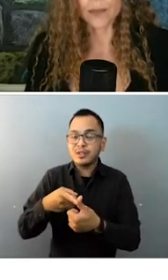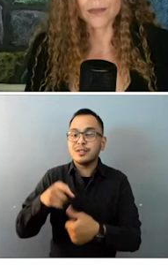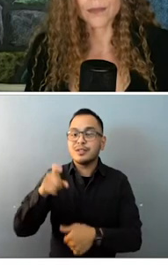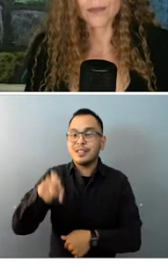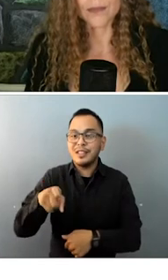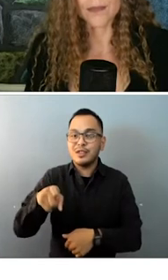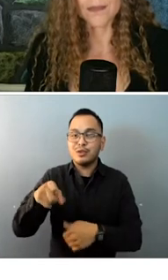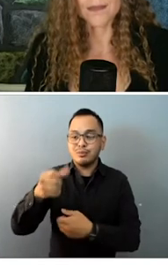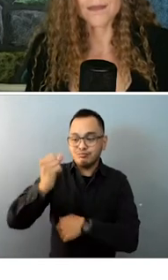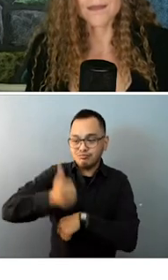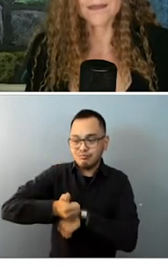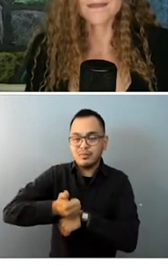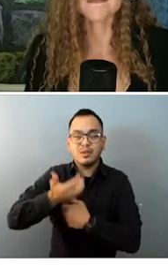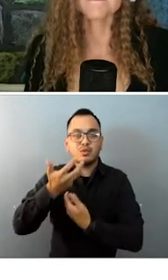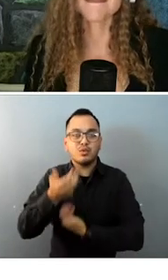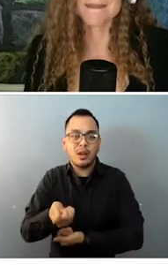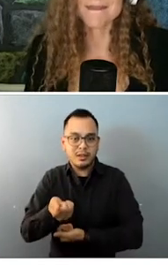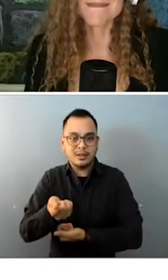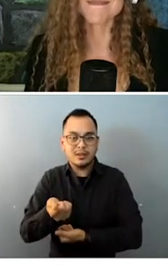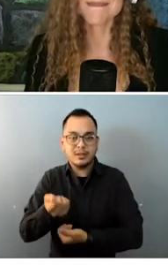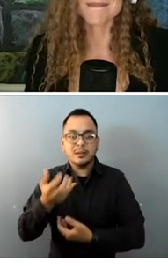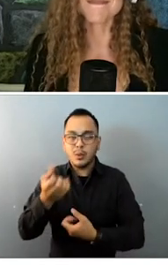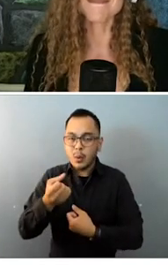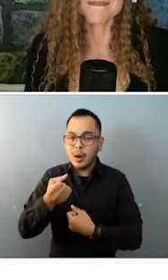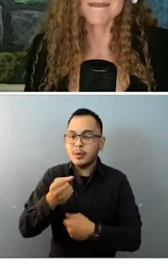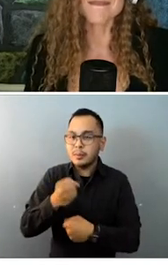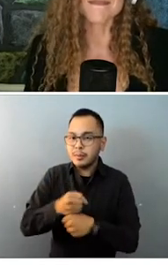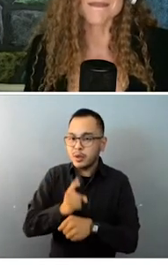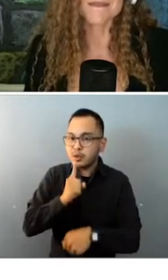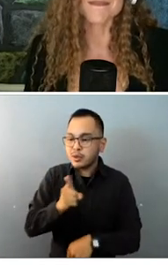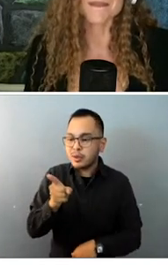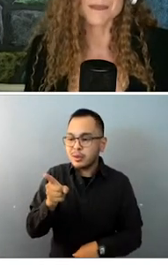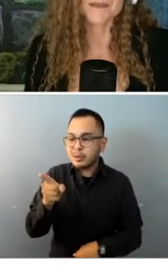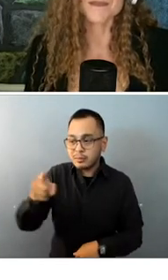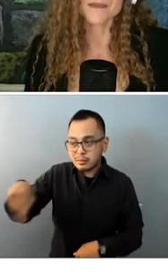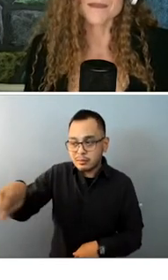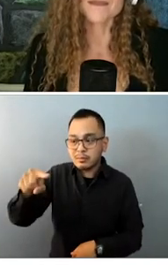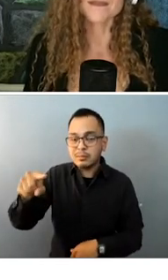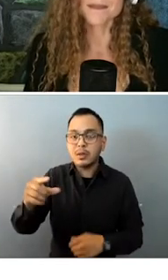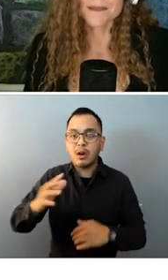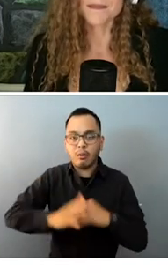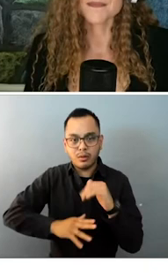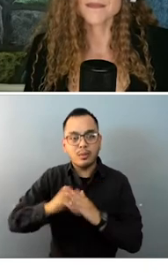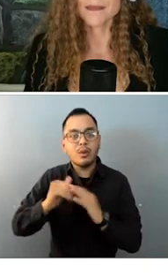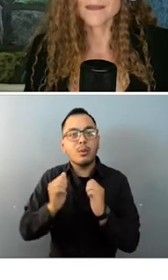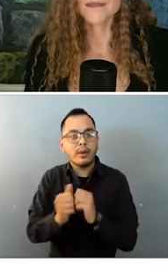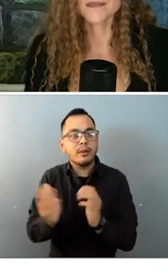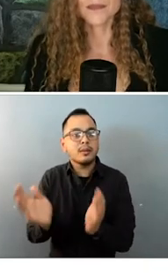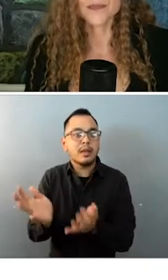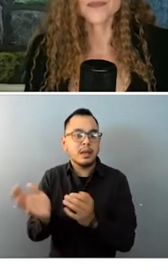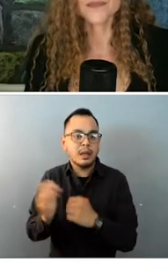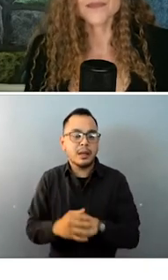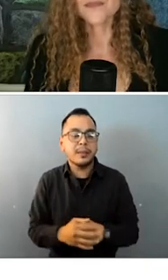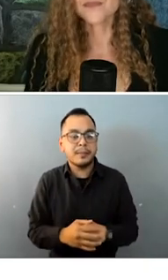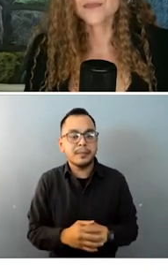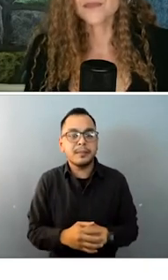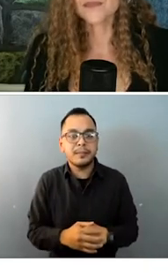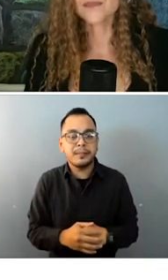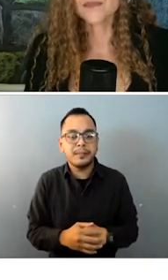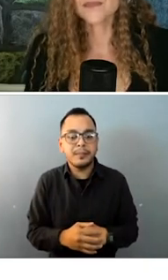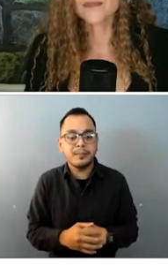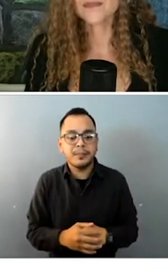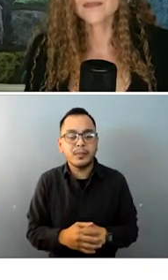a relationship of trust so that folks are comfortable even speaking. You asked earlier